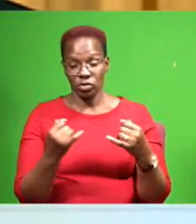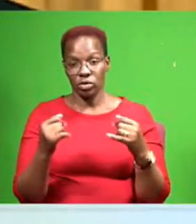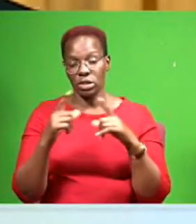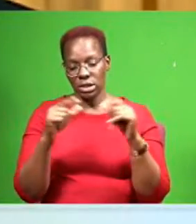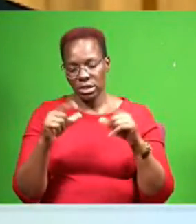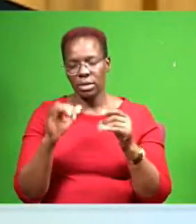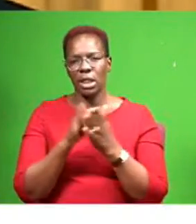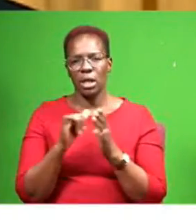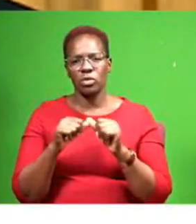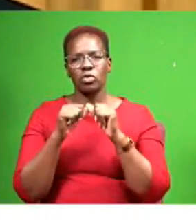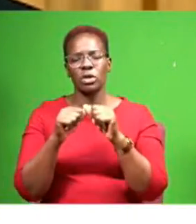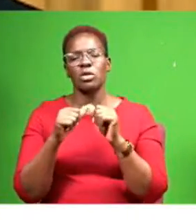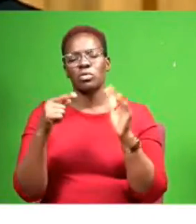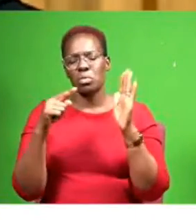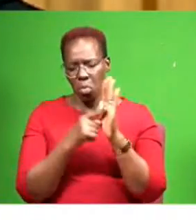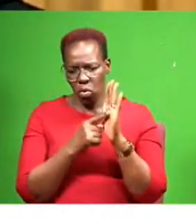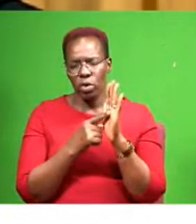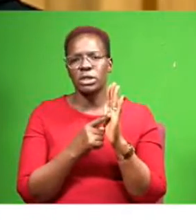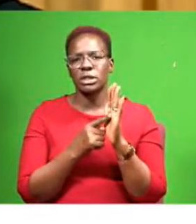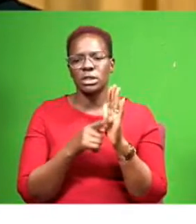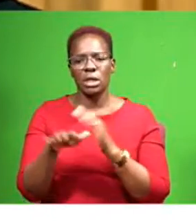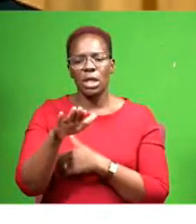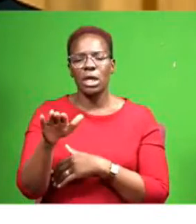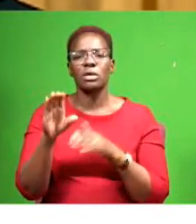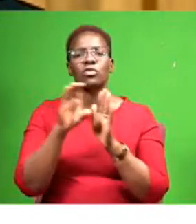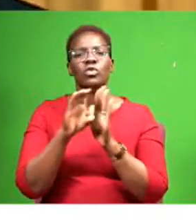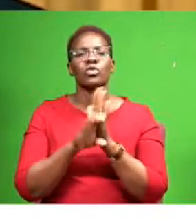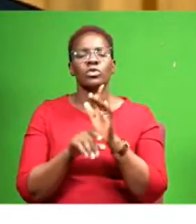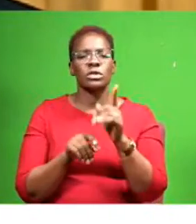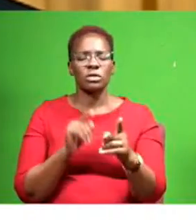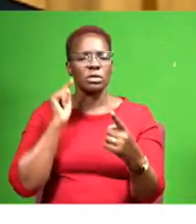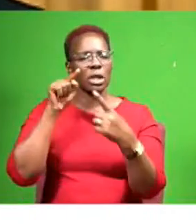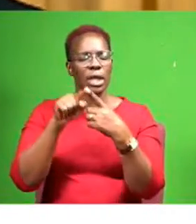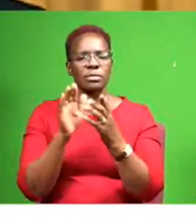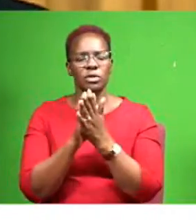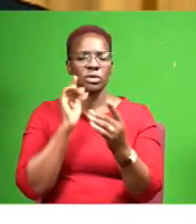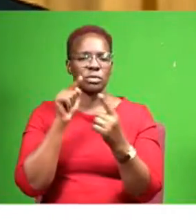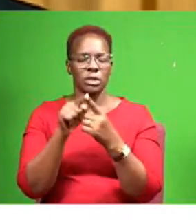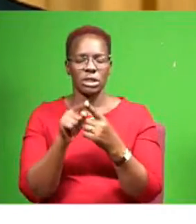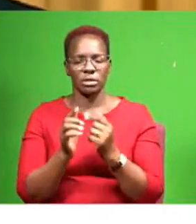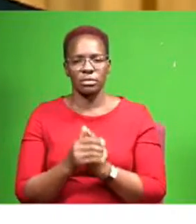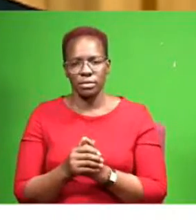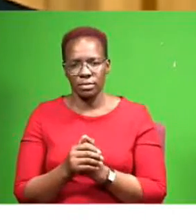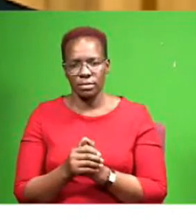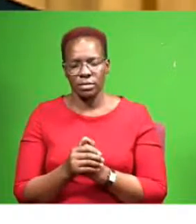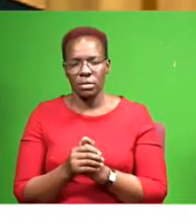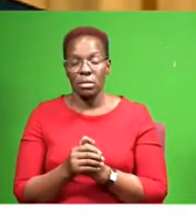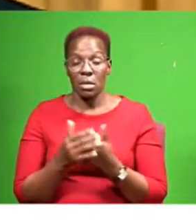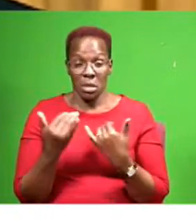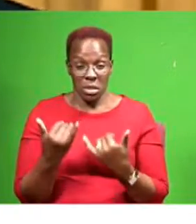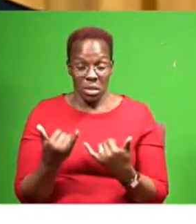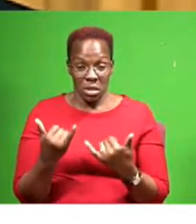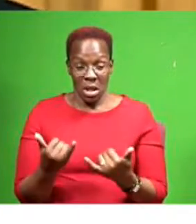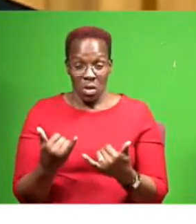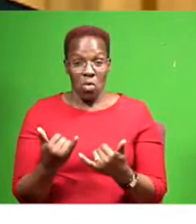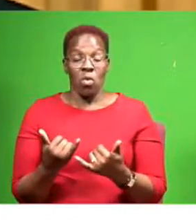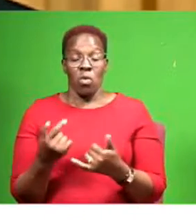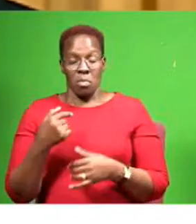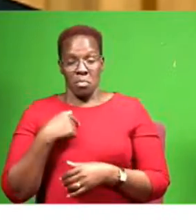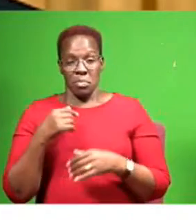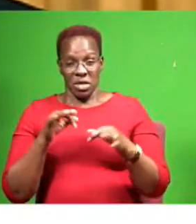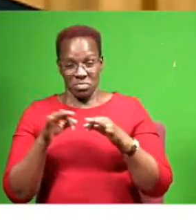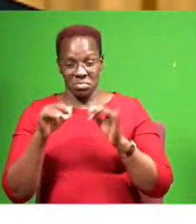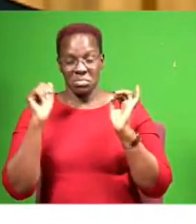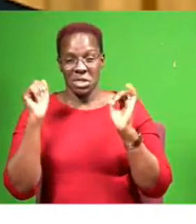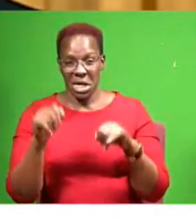which remains the reference point in terms of the Constitution's aims and objectives. It is therefore what I can describe